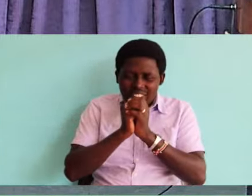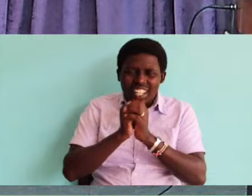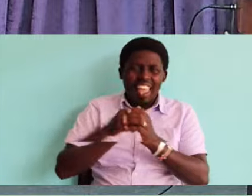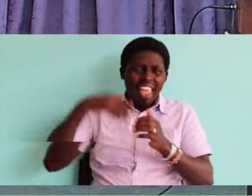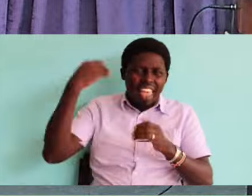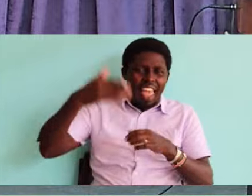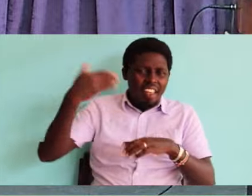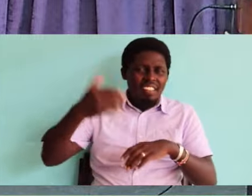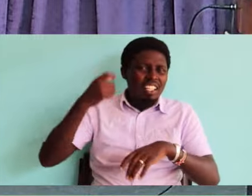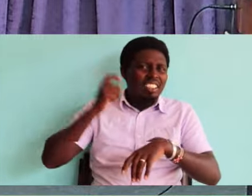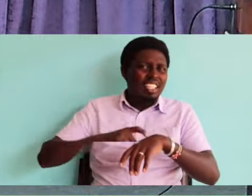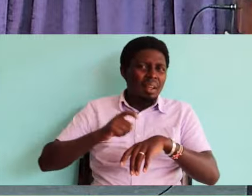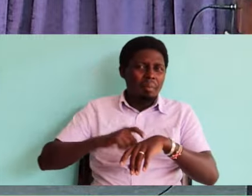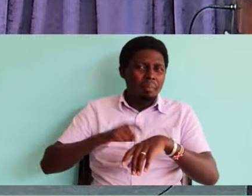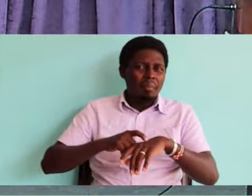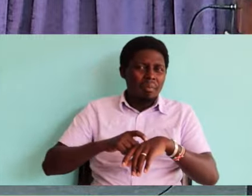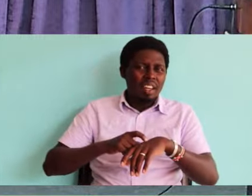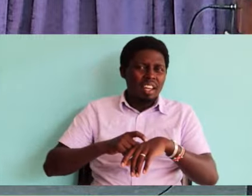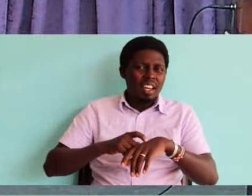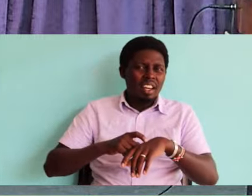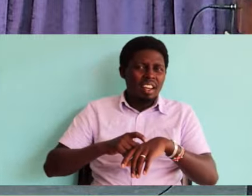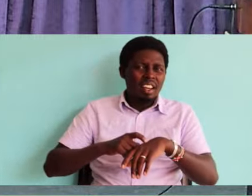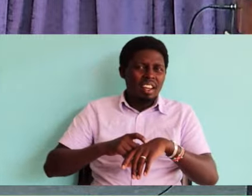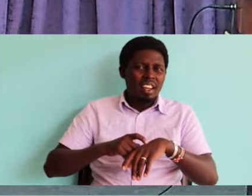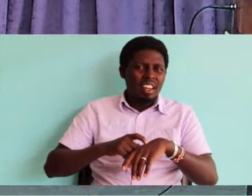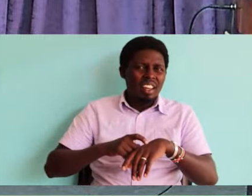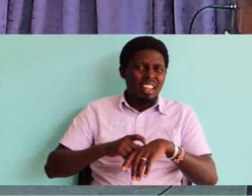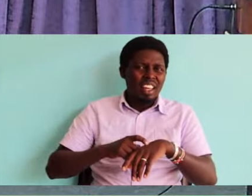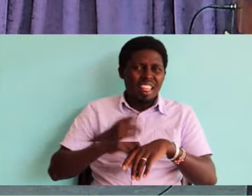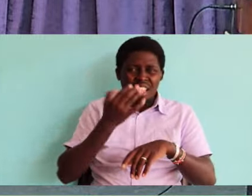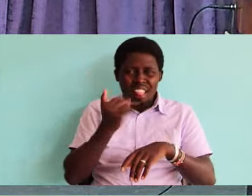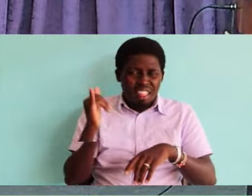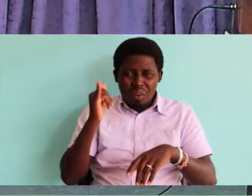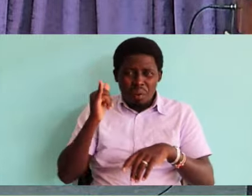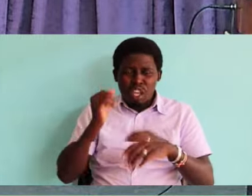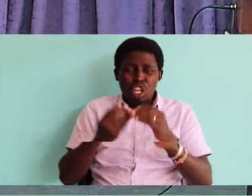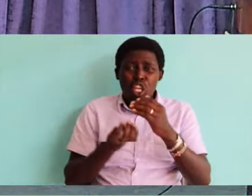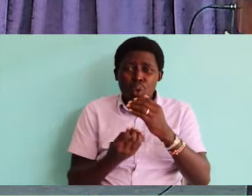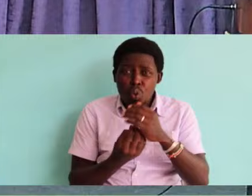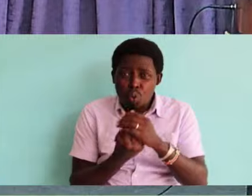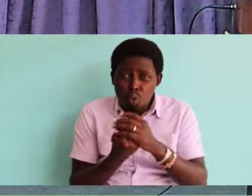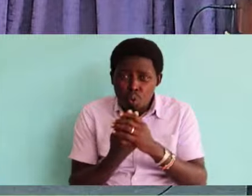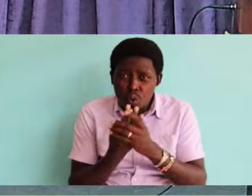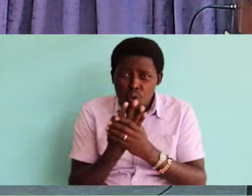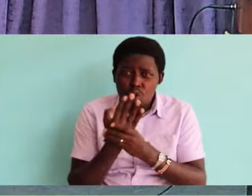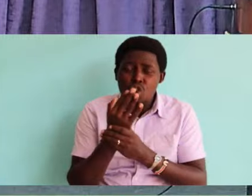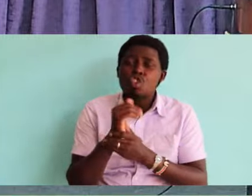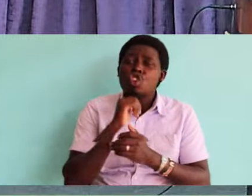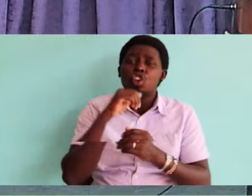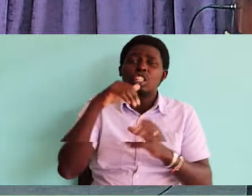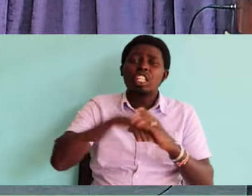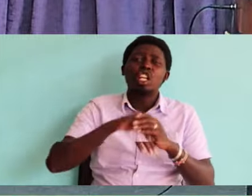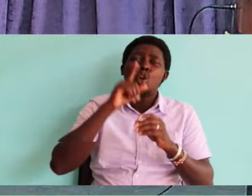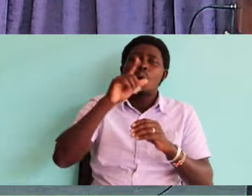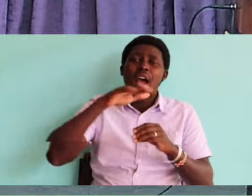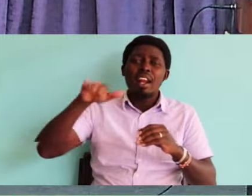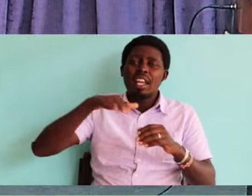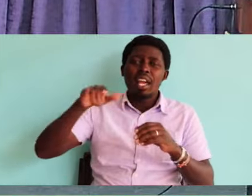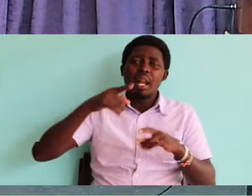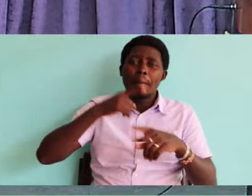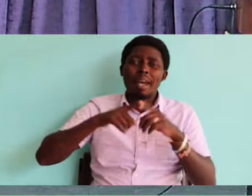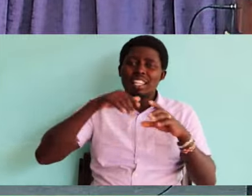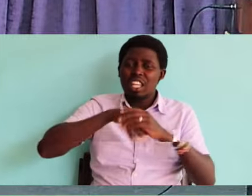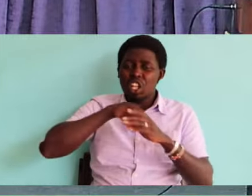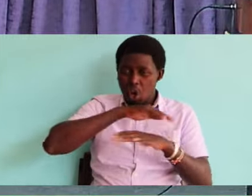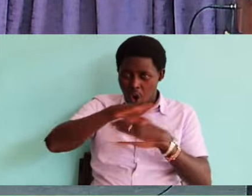of their life, that they will grow, not just in one area, but in all